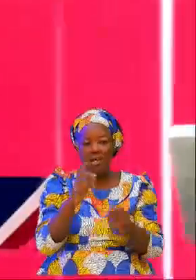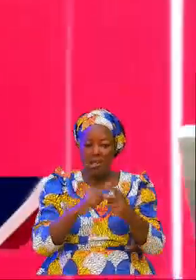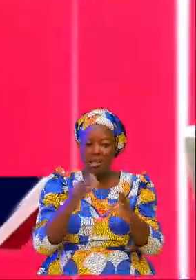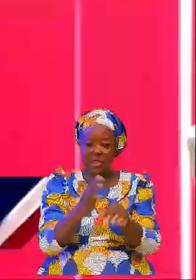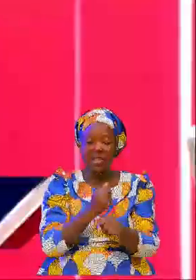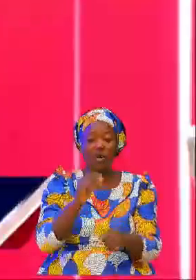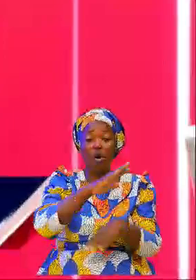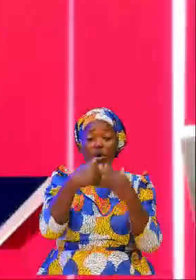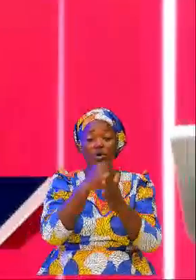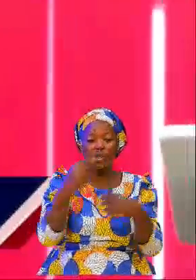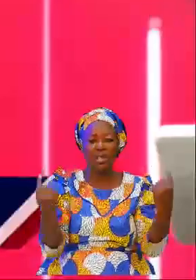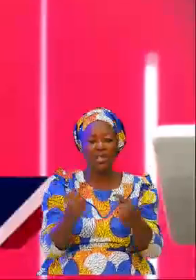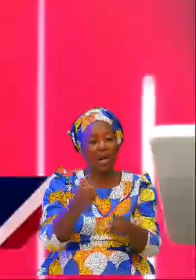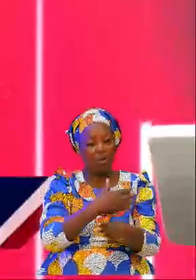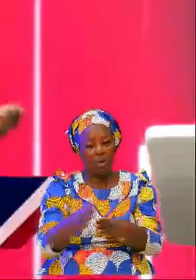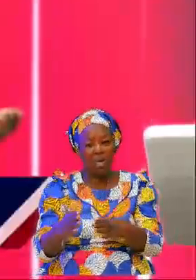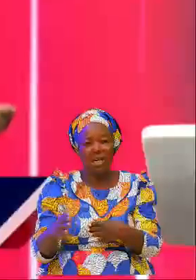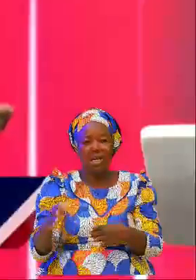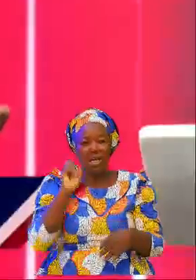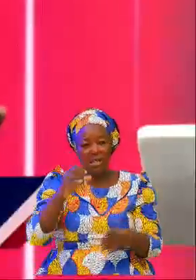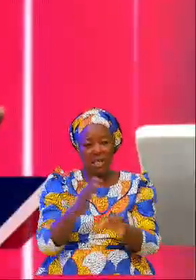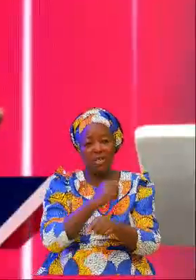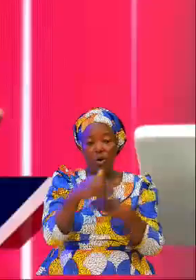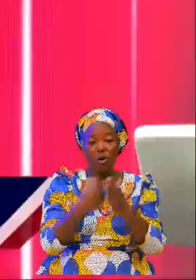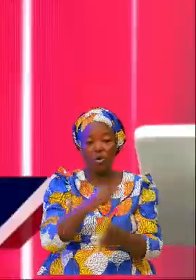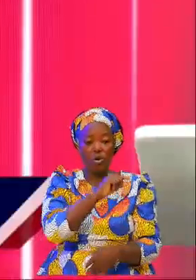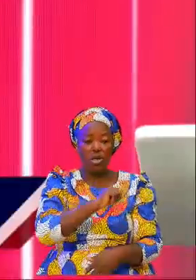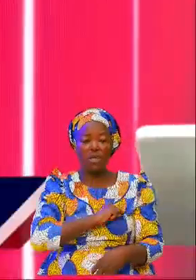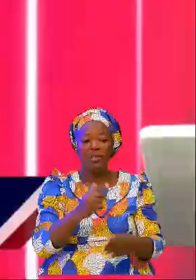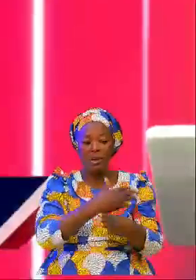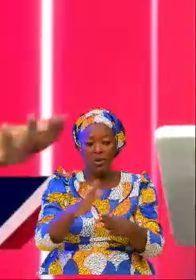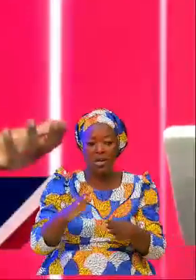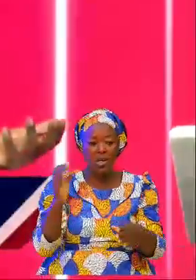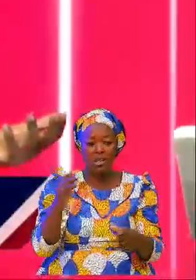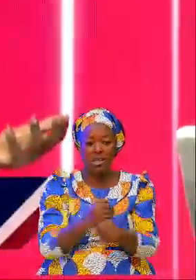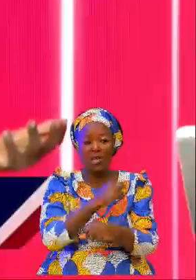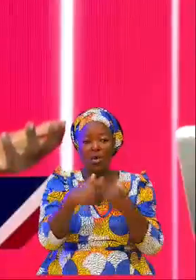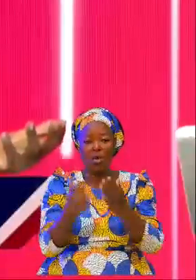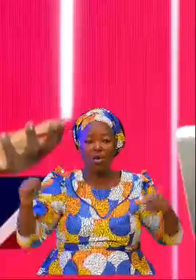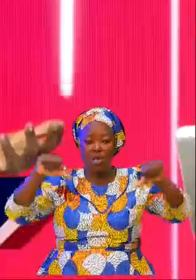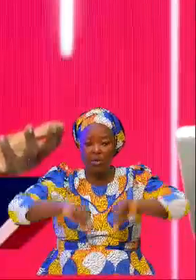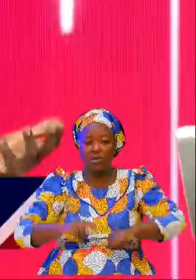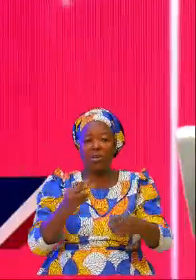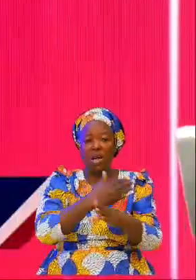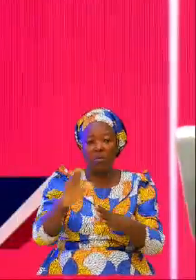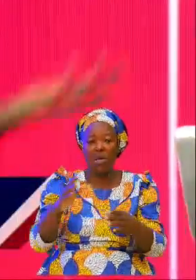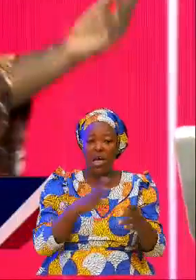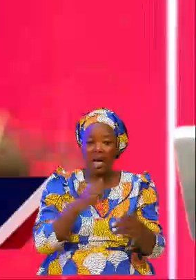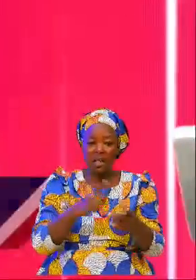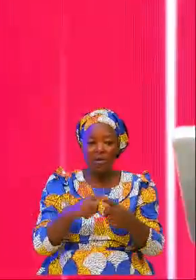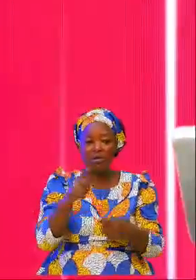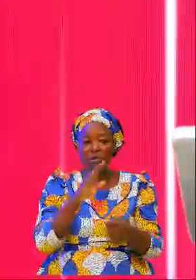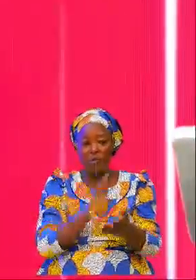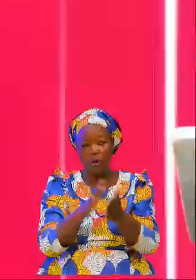in him, he takes all your sins away. It takes all your guilt away. It takes all